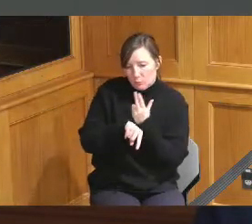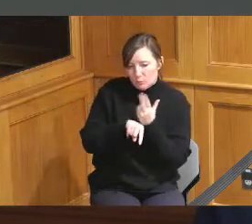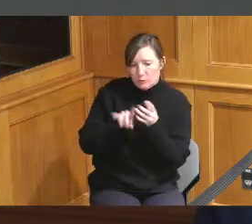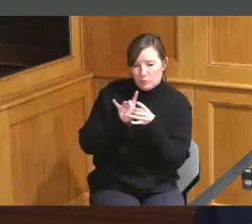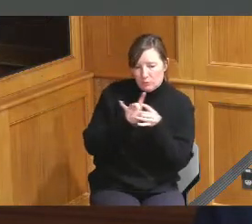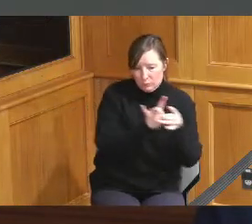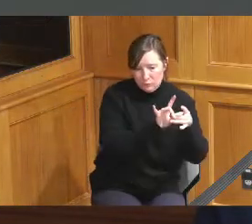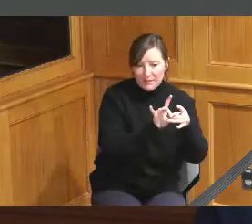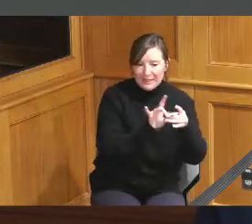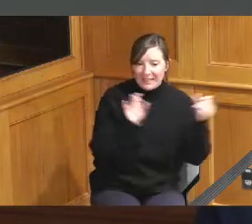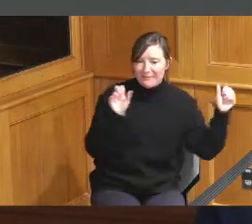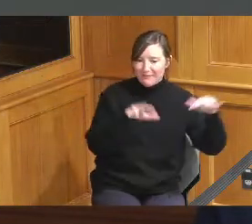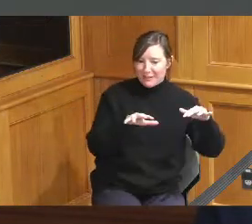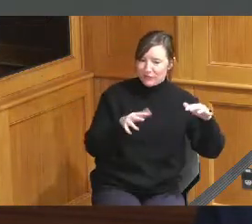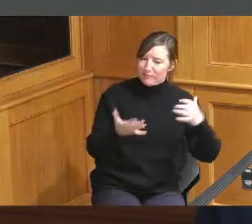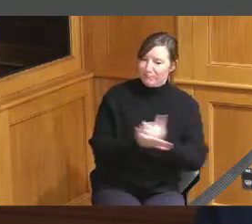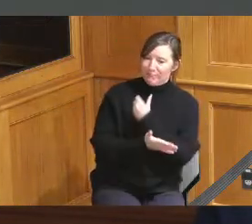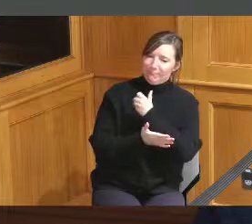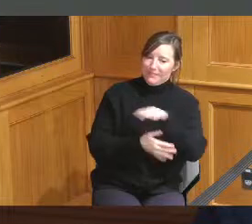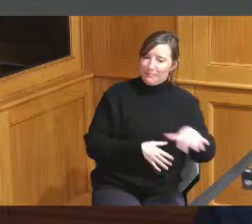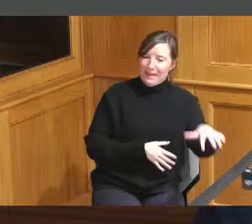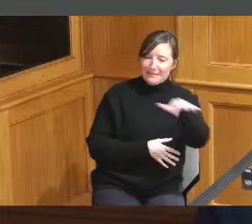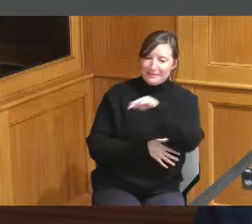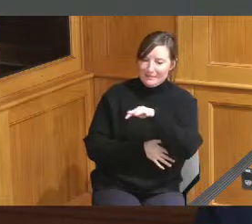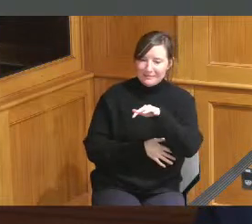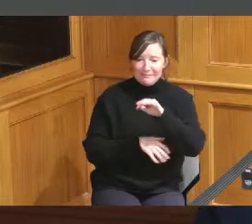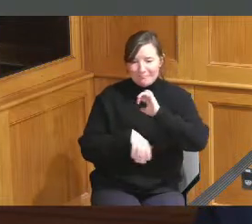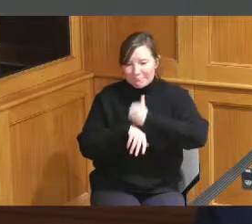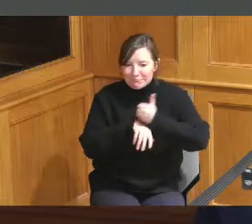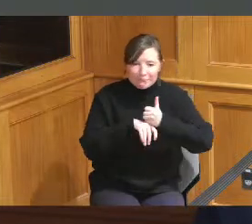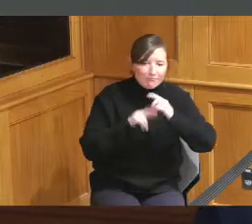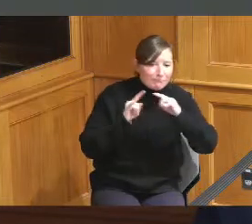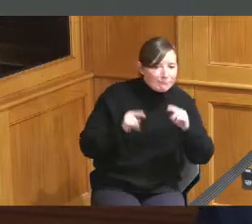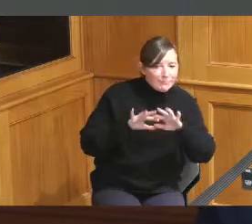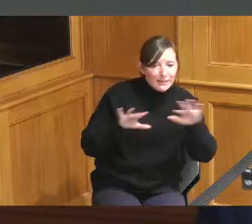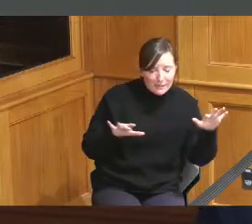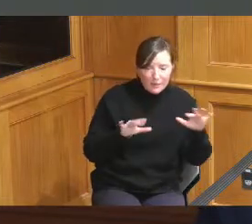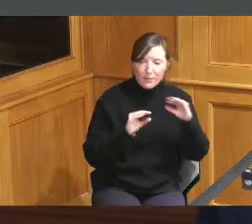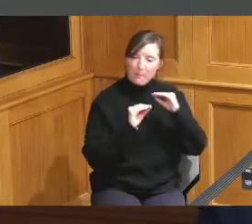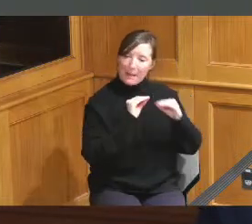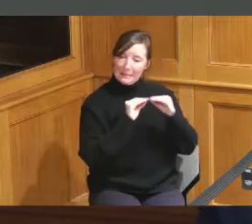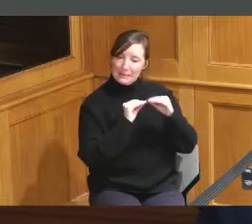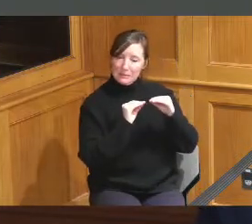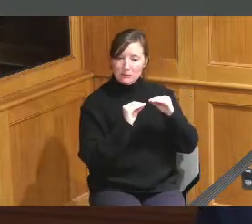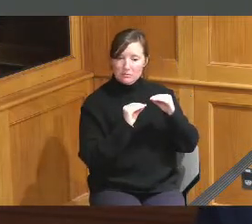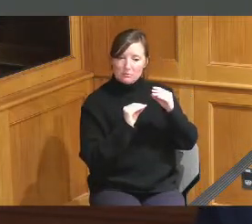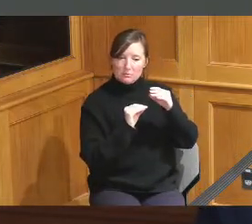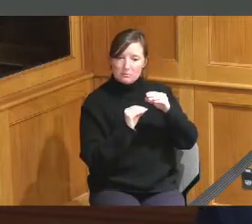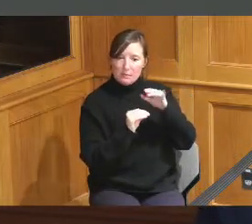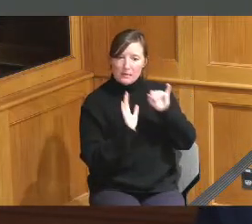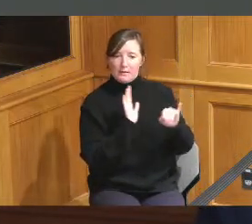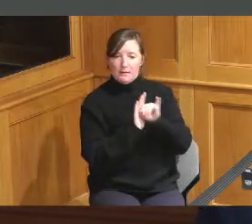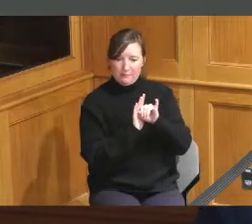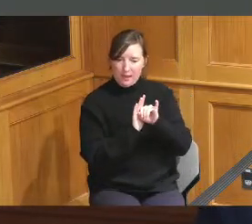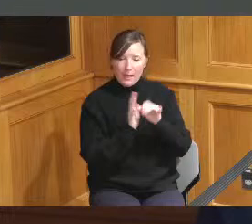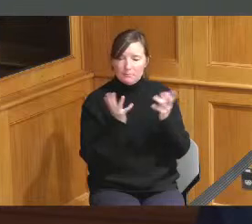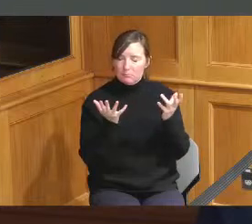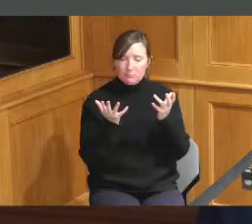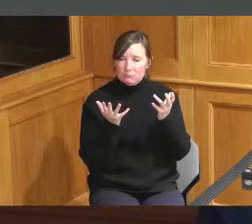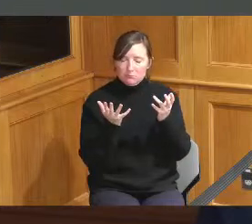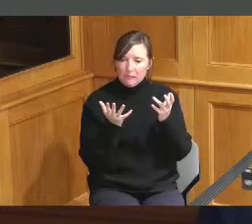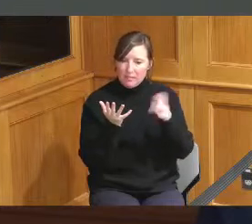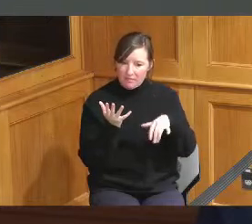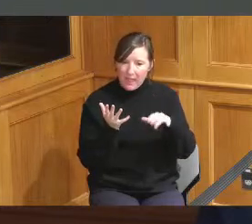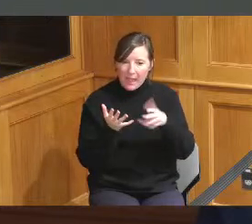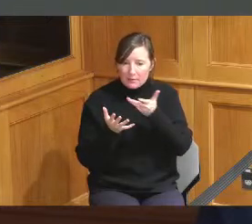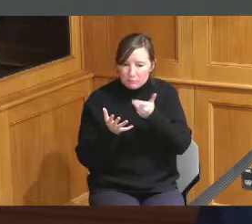as convention space. And so the maintenance and repair you see identified there would be, so however that area